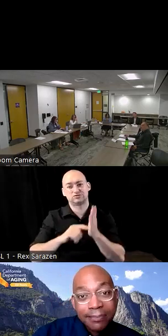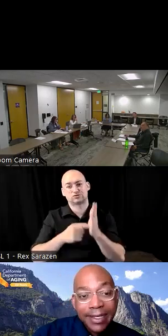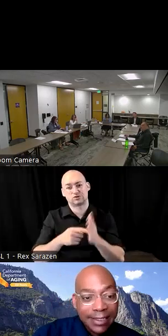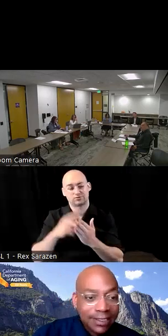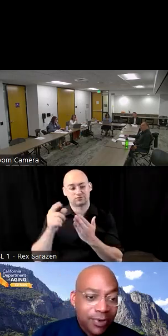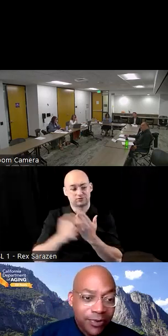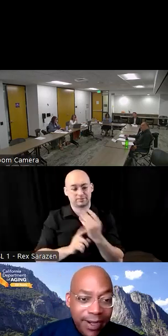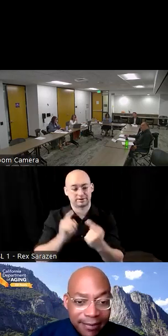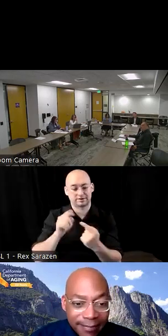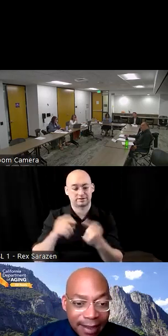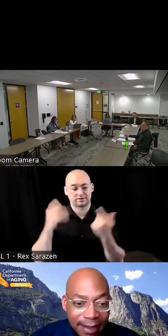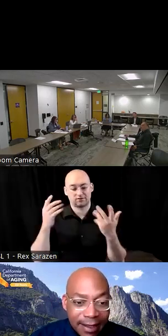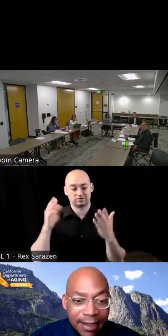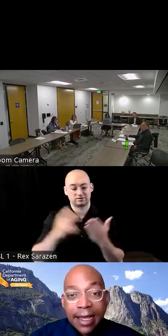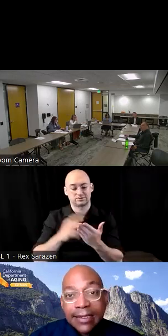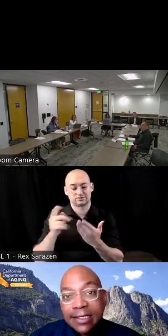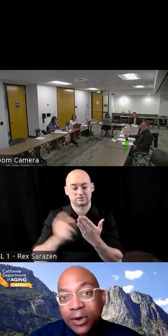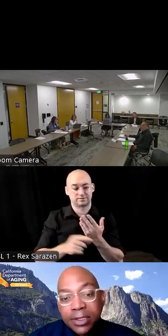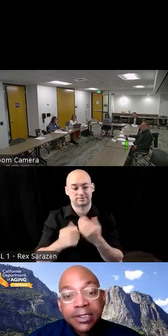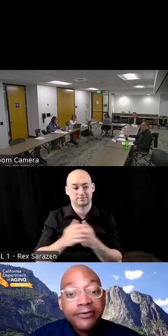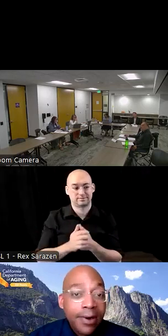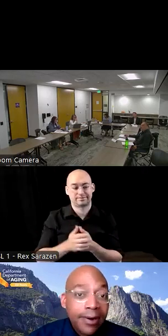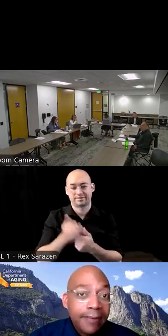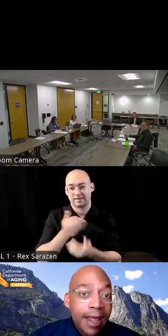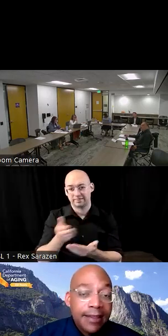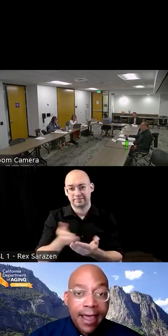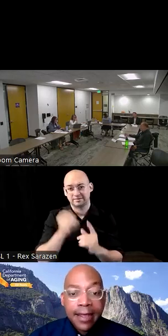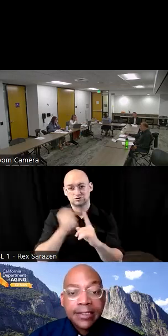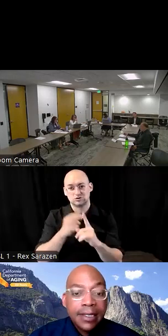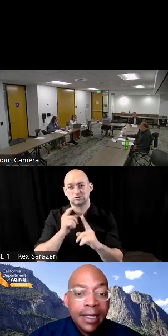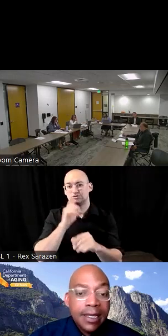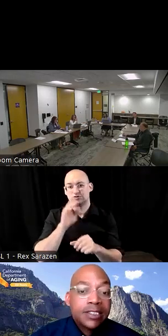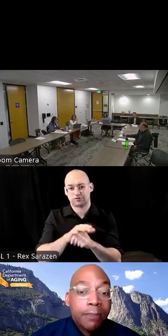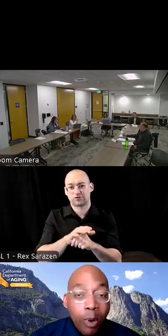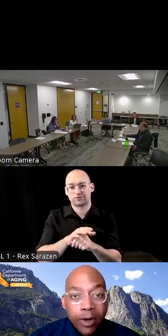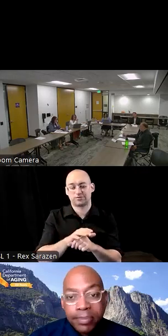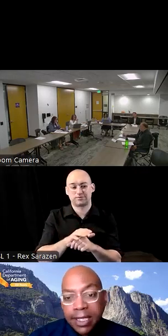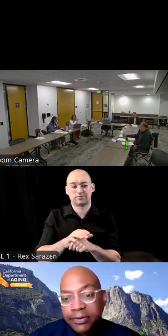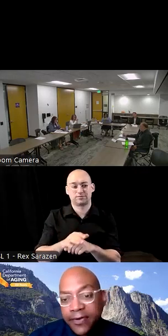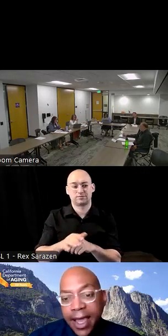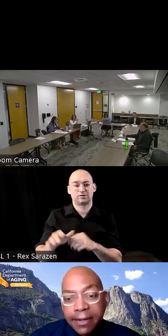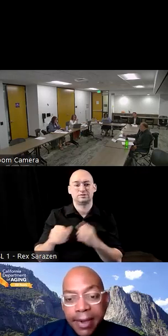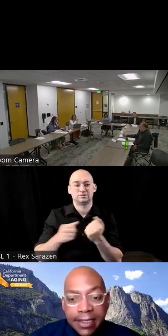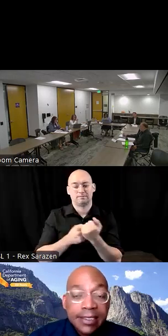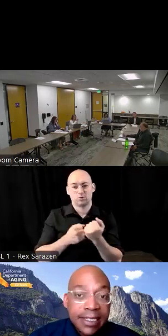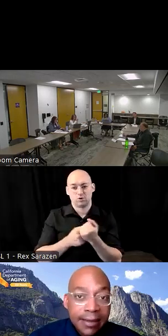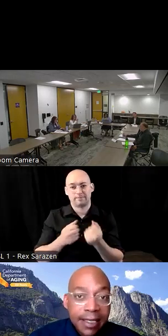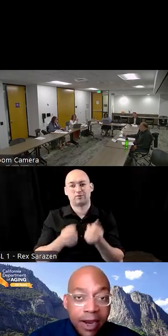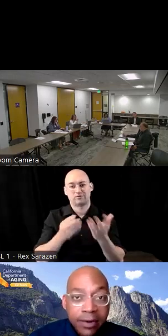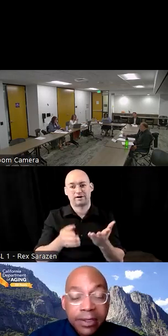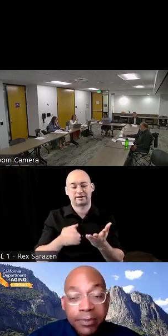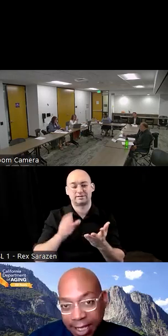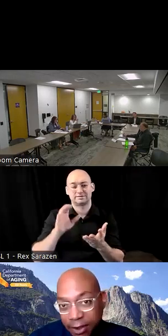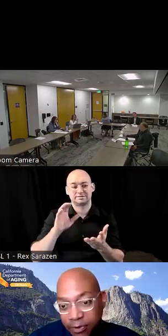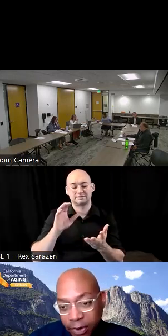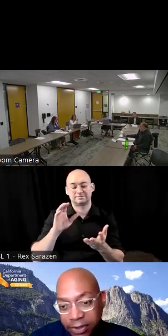they completed the program. Now, these scores confirm that support being provided by the